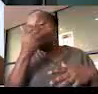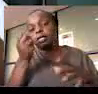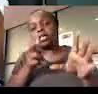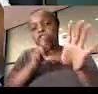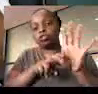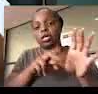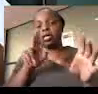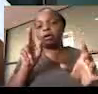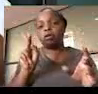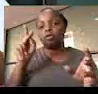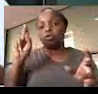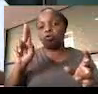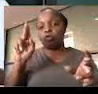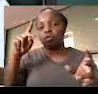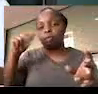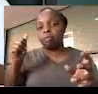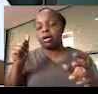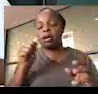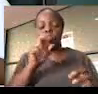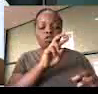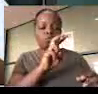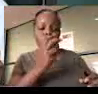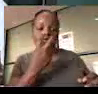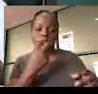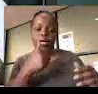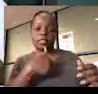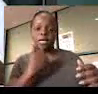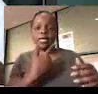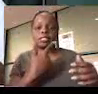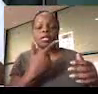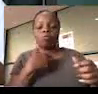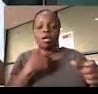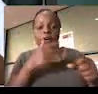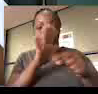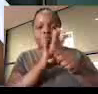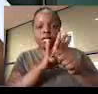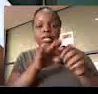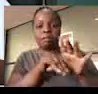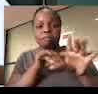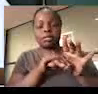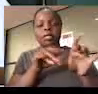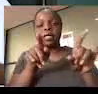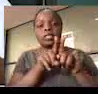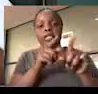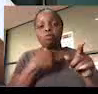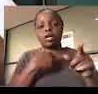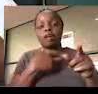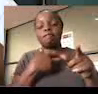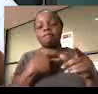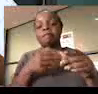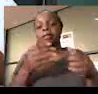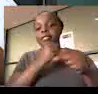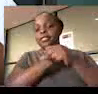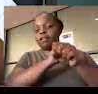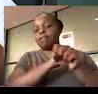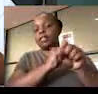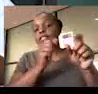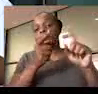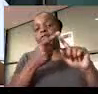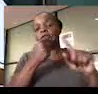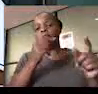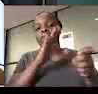give you this money. You are going to be given this money. Maybe it's your mother who has passed on, and you had like 4 sons. And you know